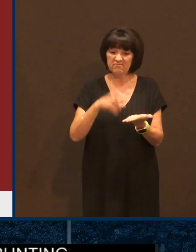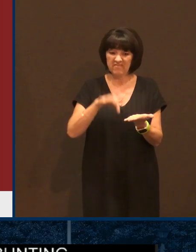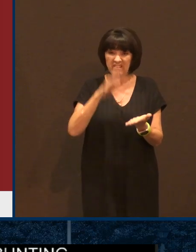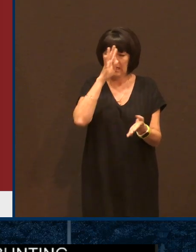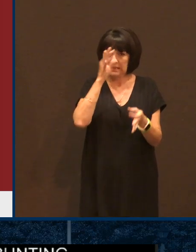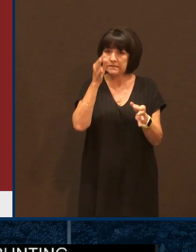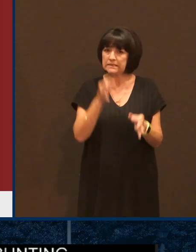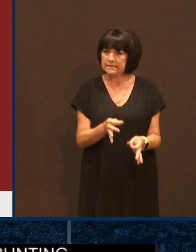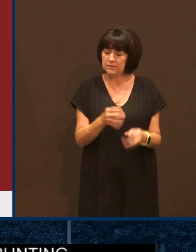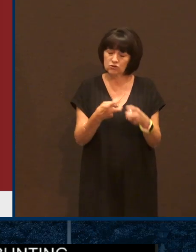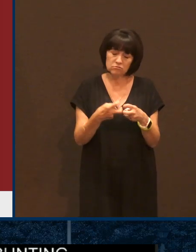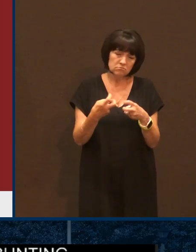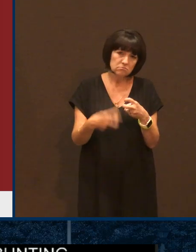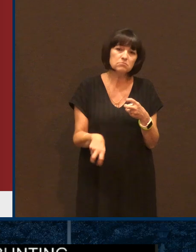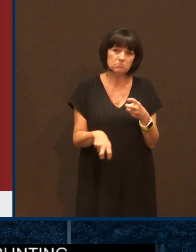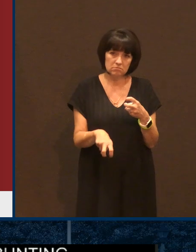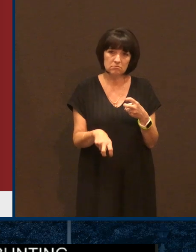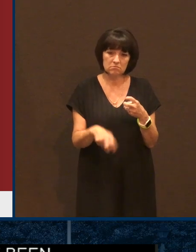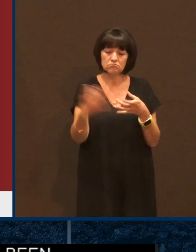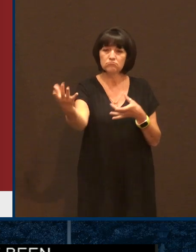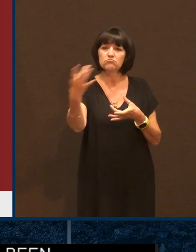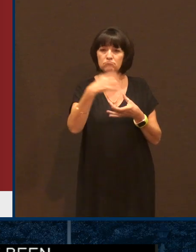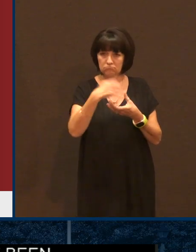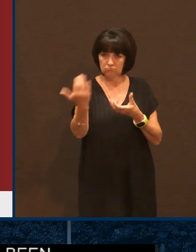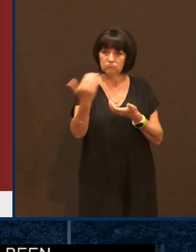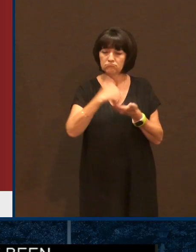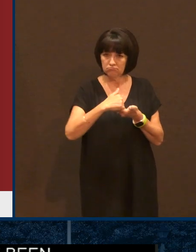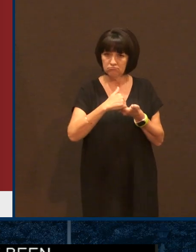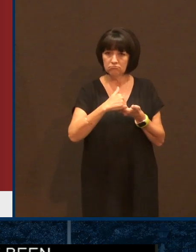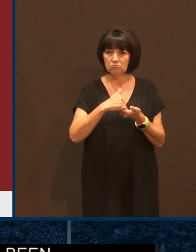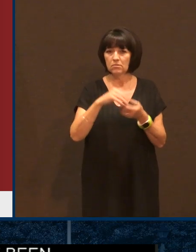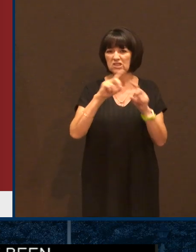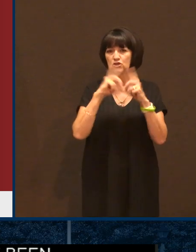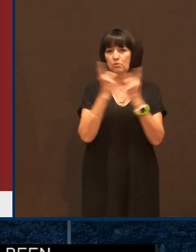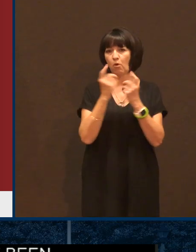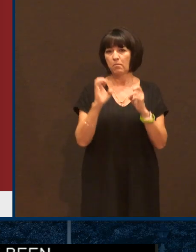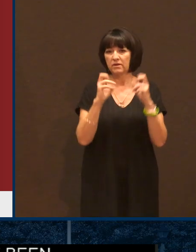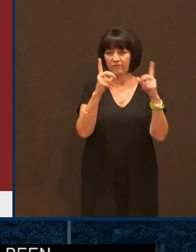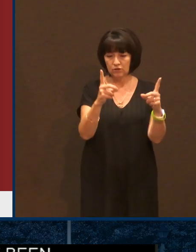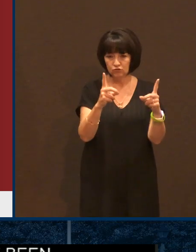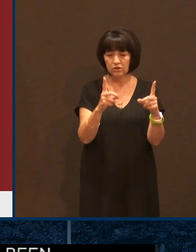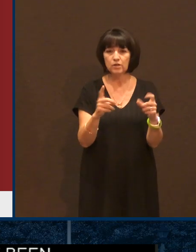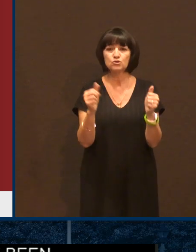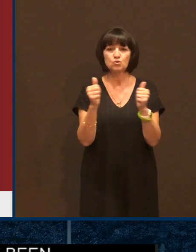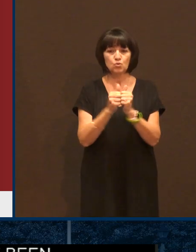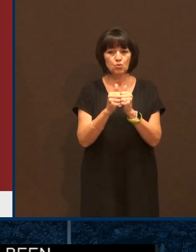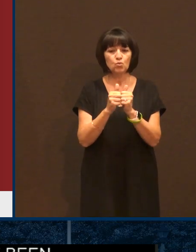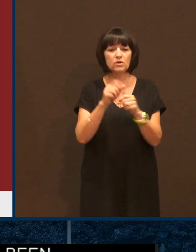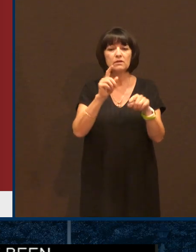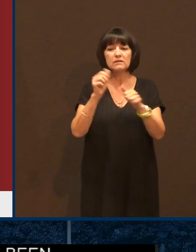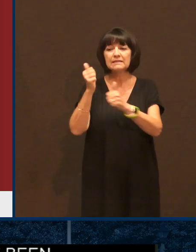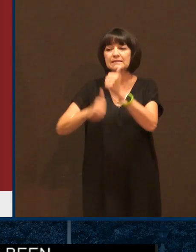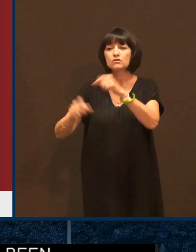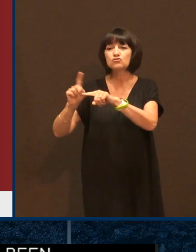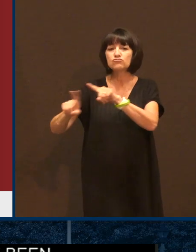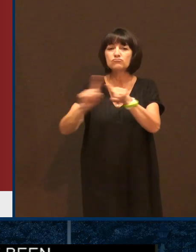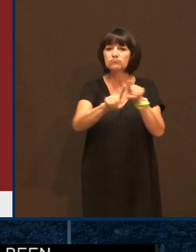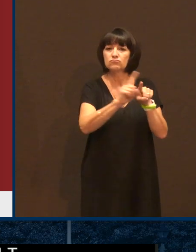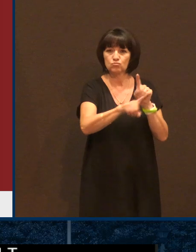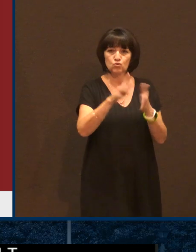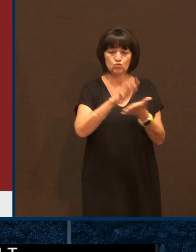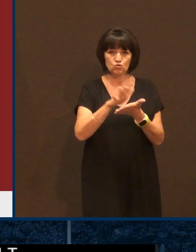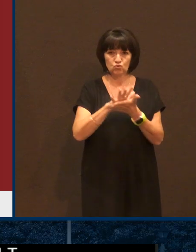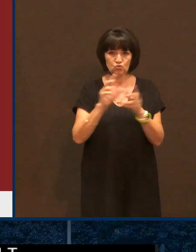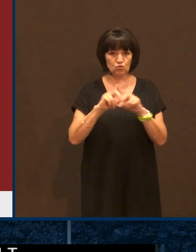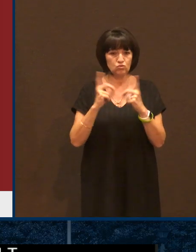made with the Department of Education, working with each of the school districts. We had a good call on the conference call